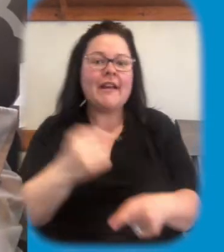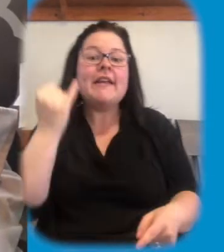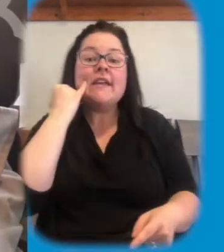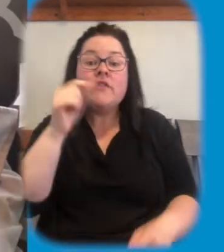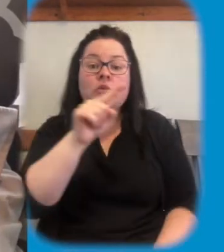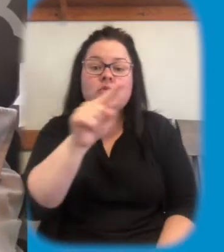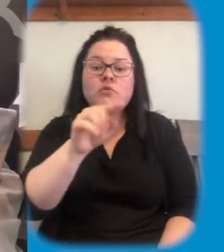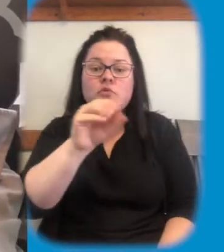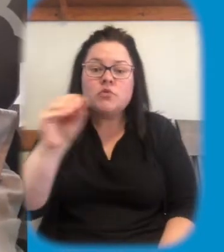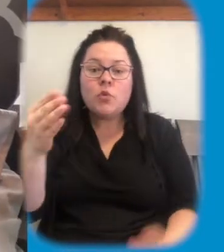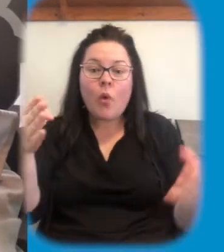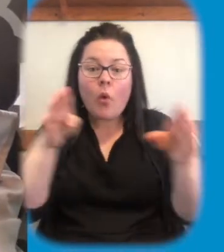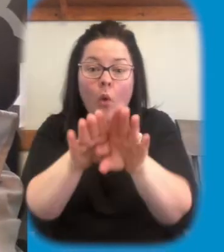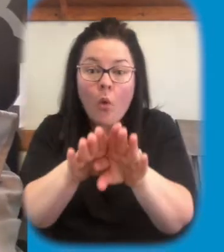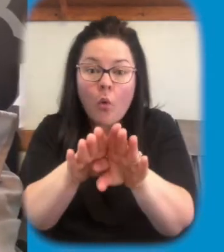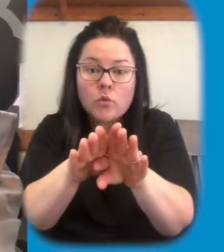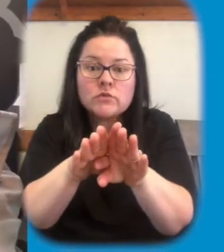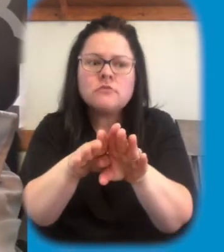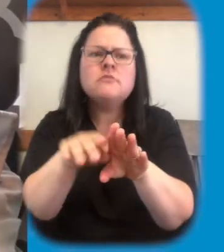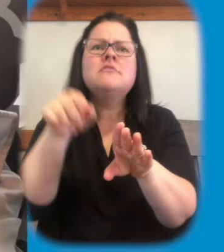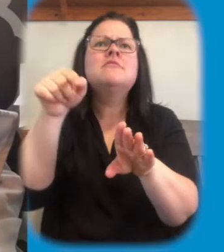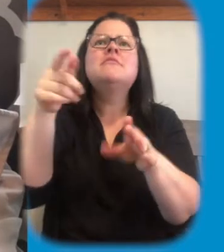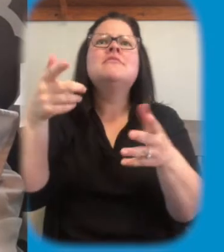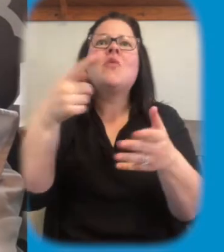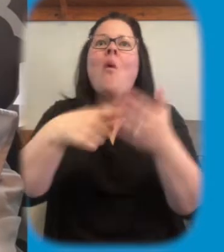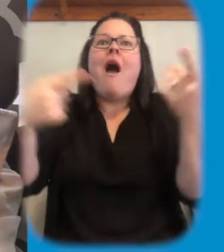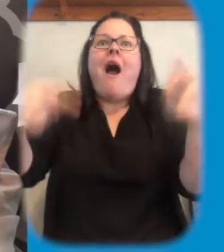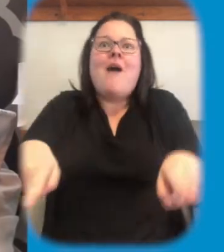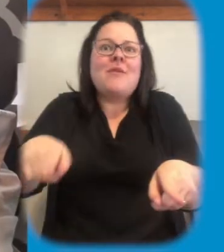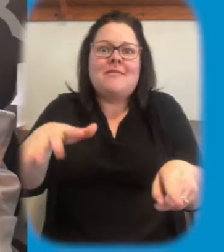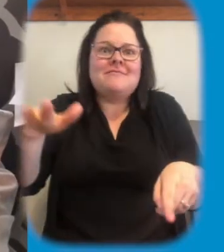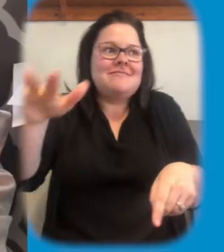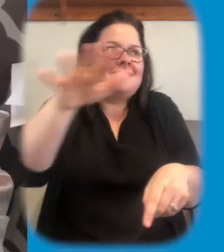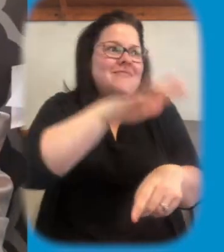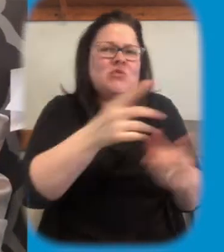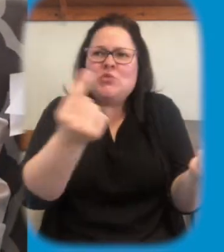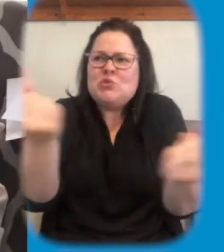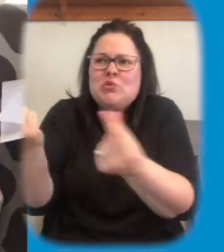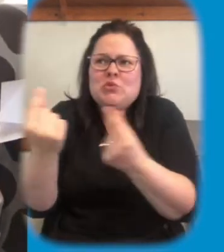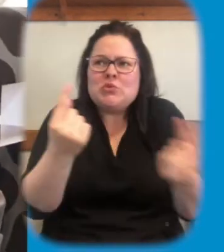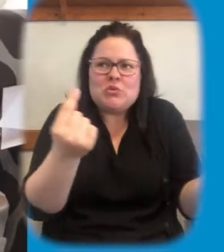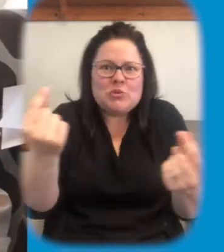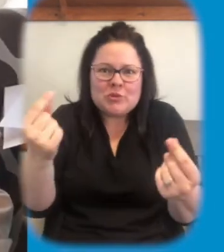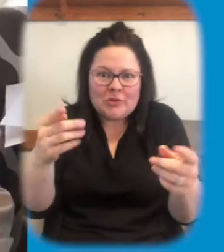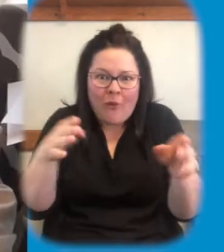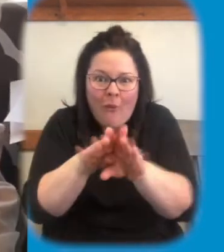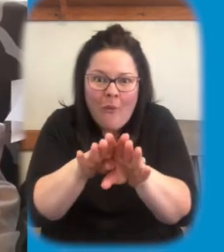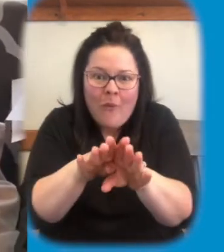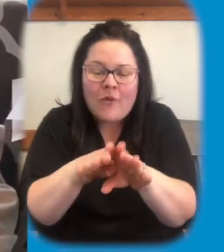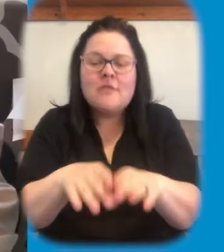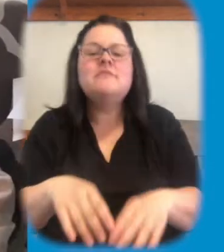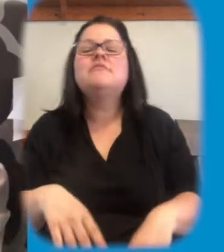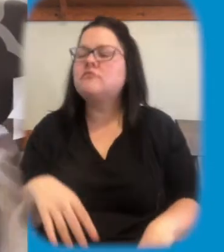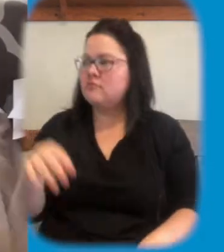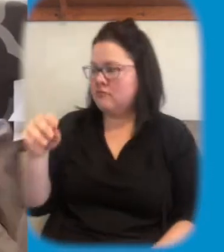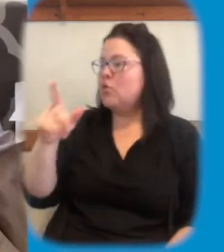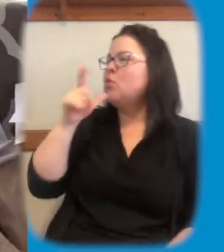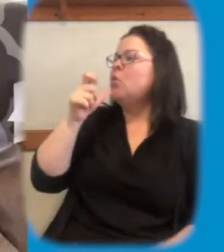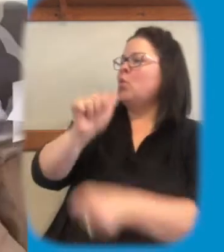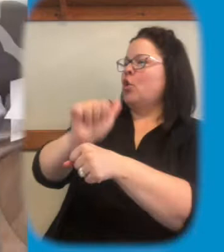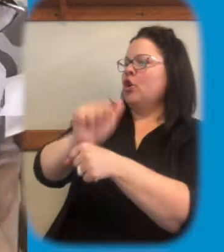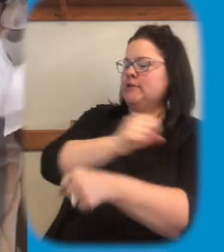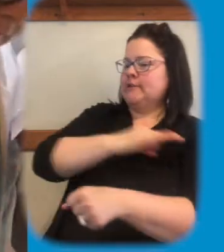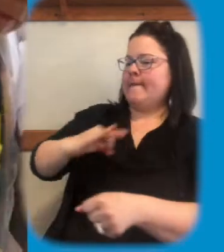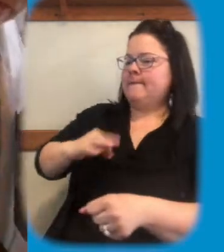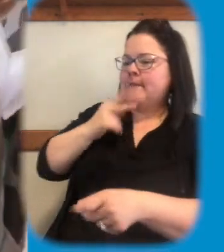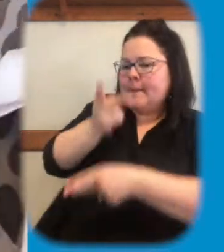closed. That's right. So it's going to be all about what happens when the zoo is closed. What the zookeepers do? Yeah, and